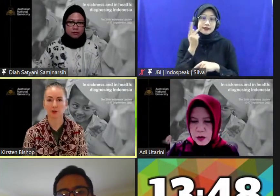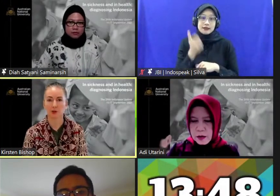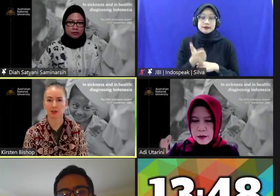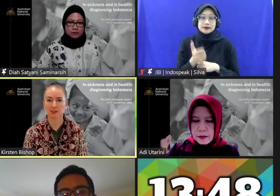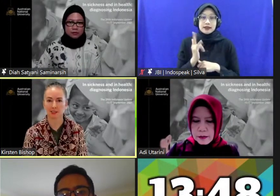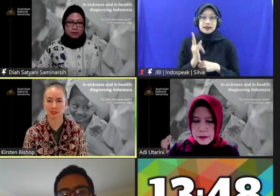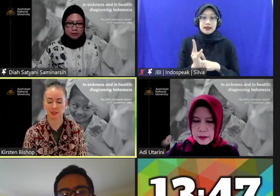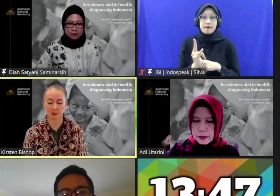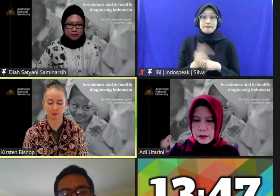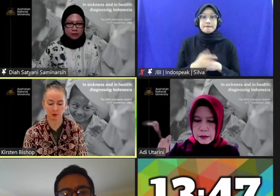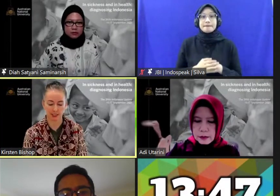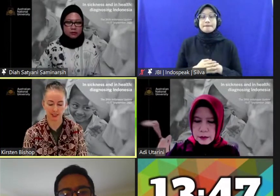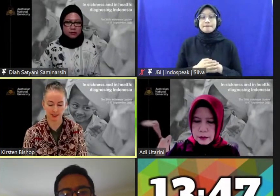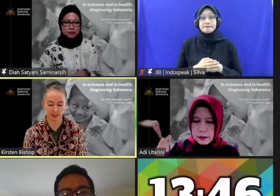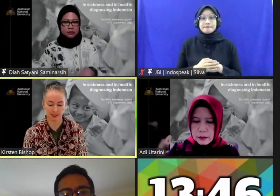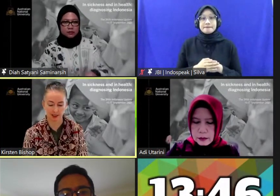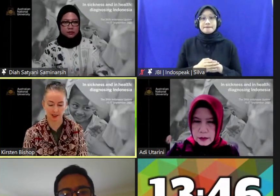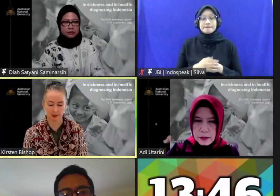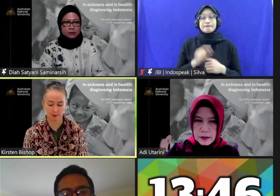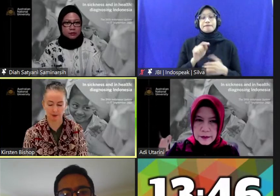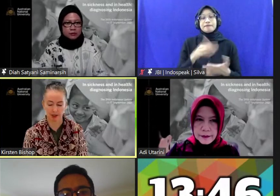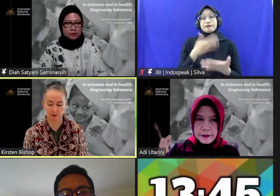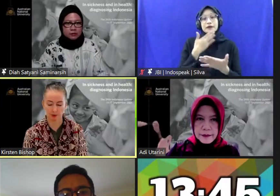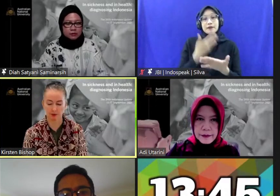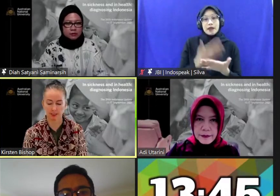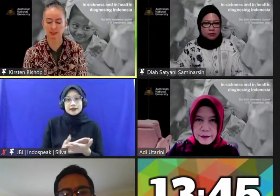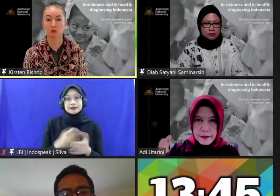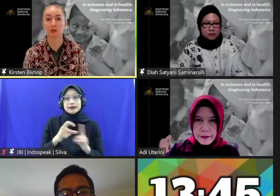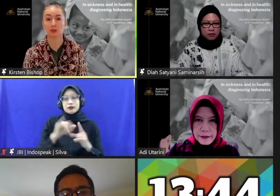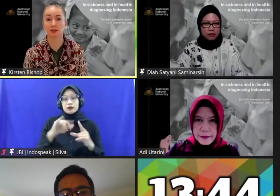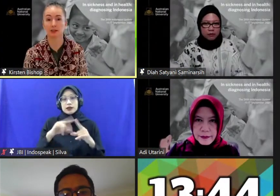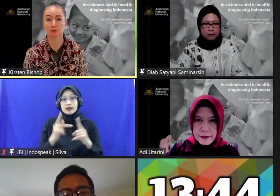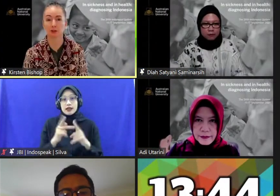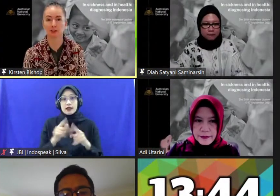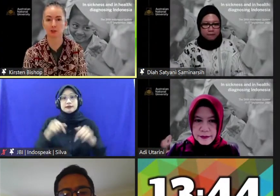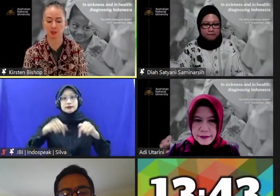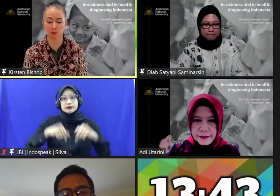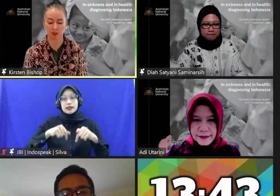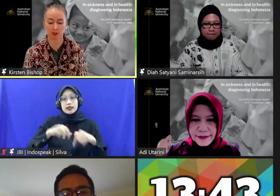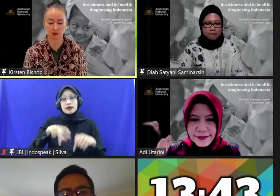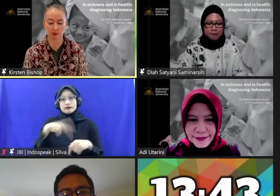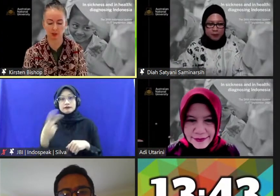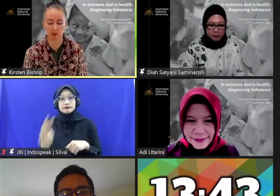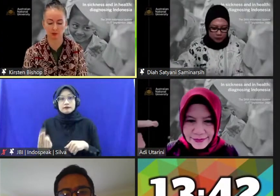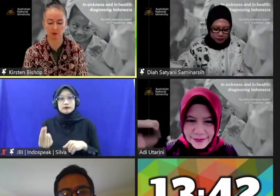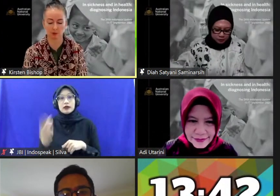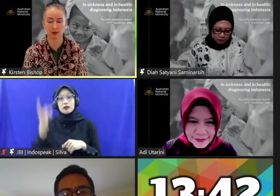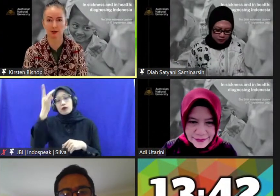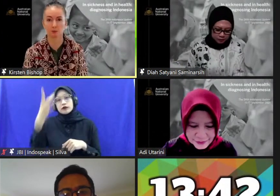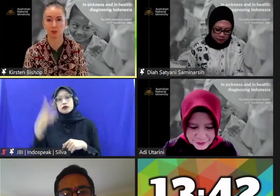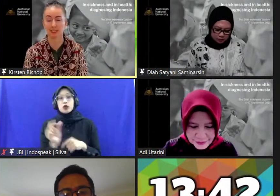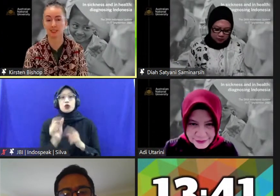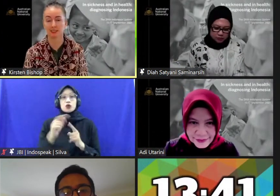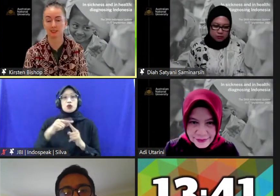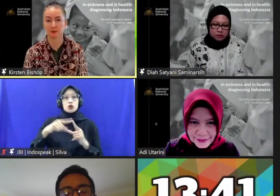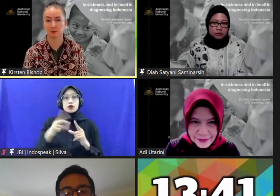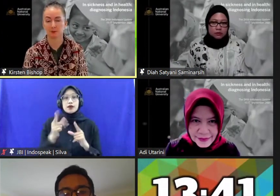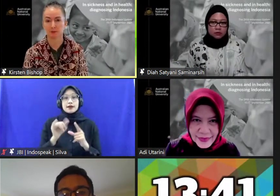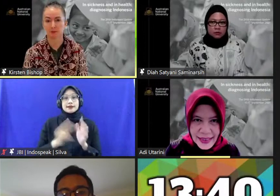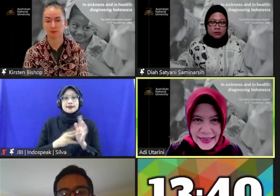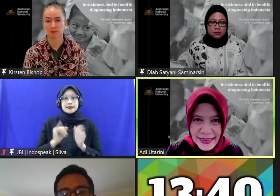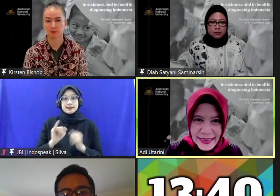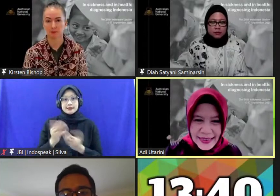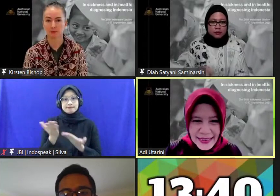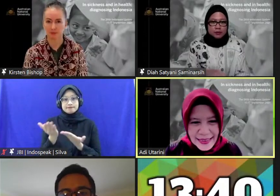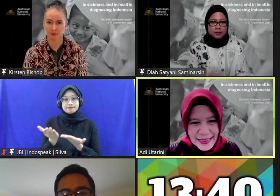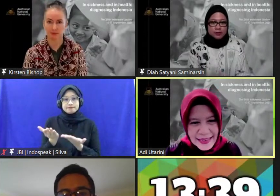Thank you very much, Budia. Professor Utarini, if you'd like to respond to the question from Pak Budi.